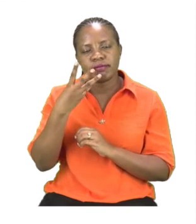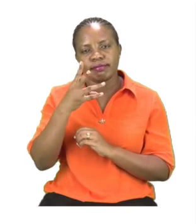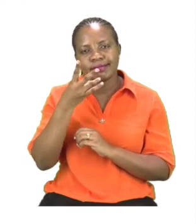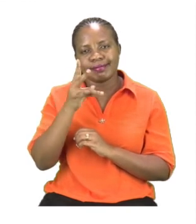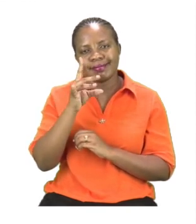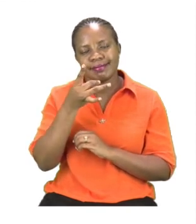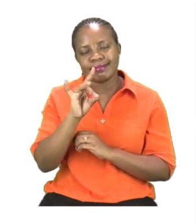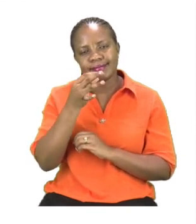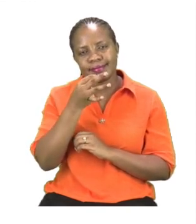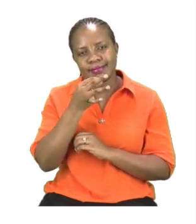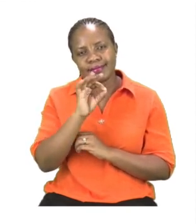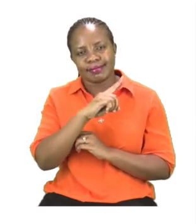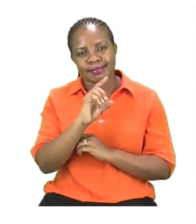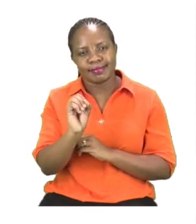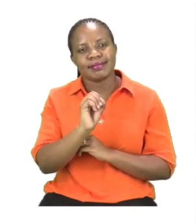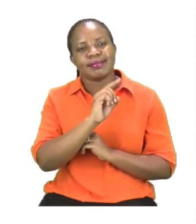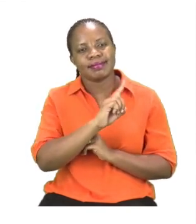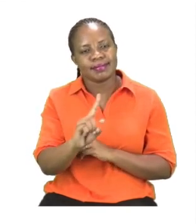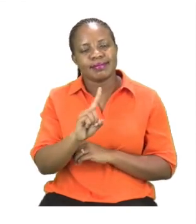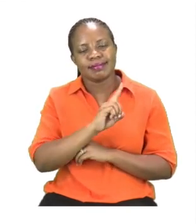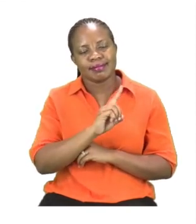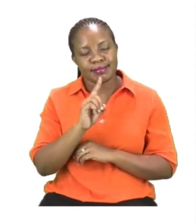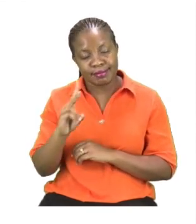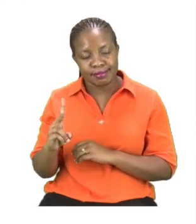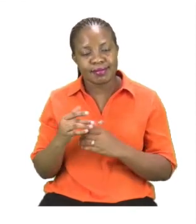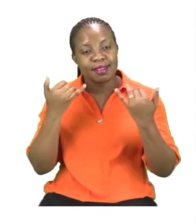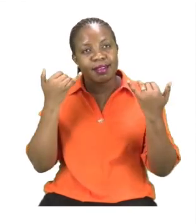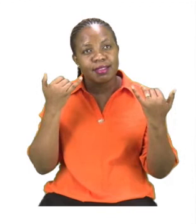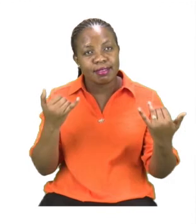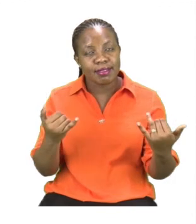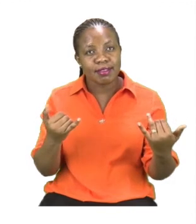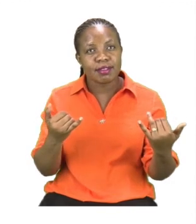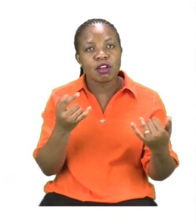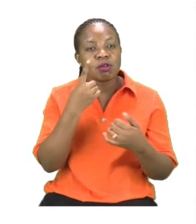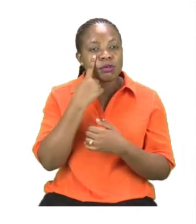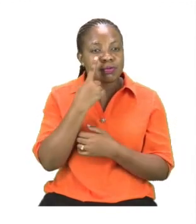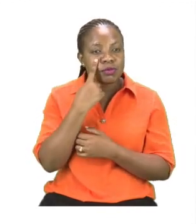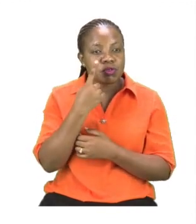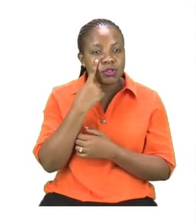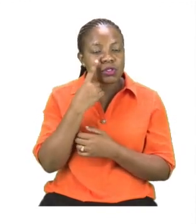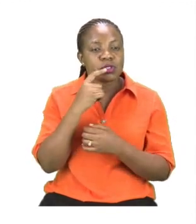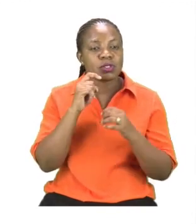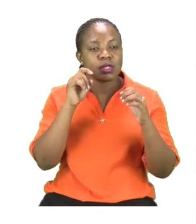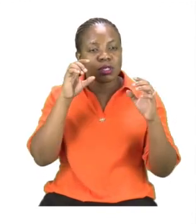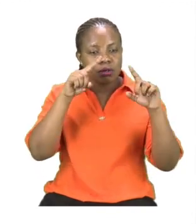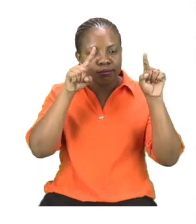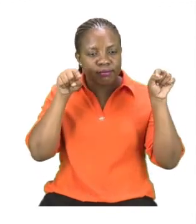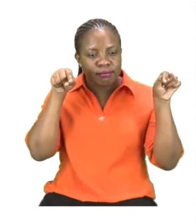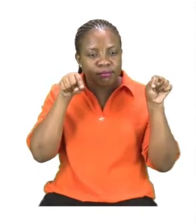to number the activities according to what you can see in the boxes. For